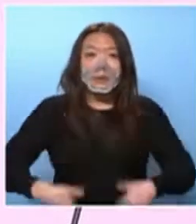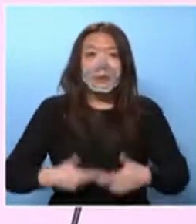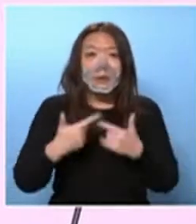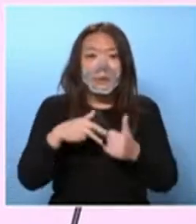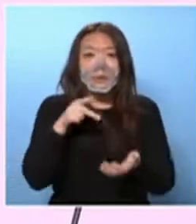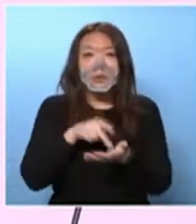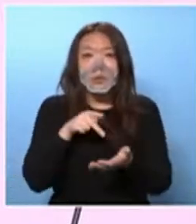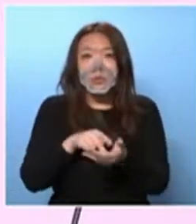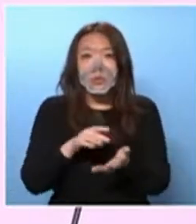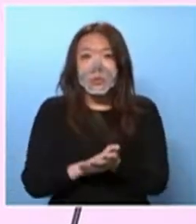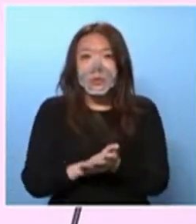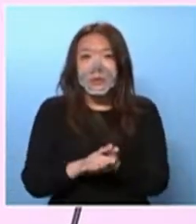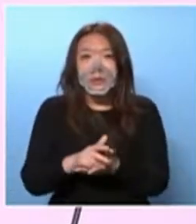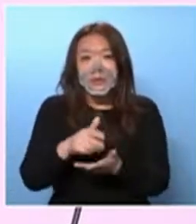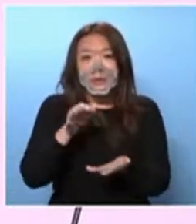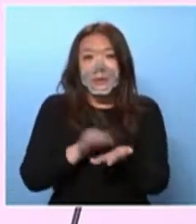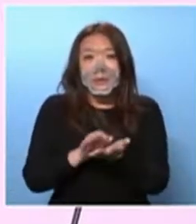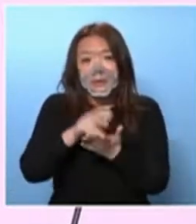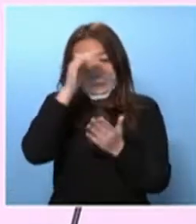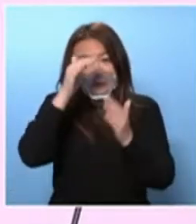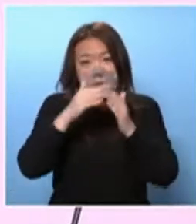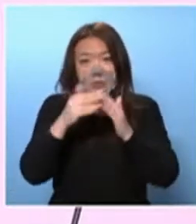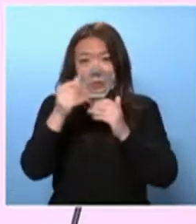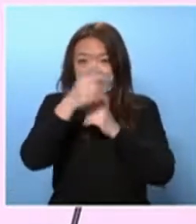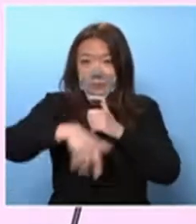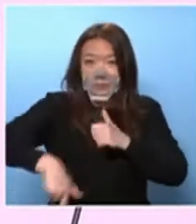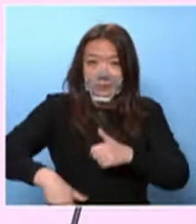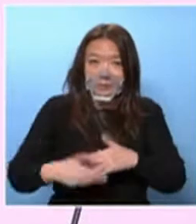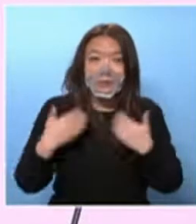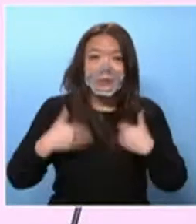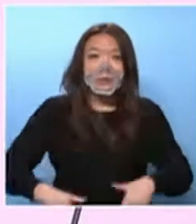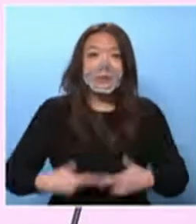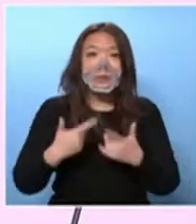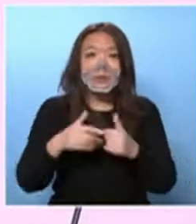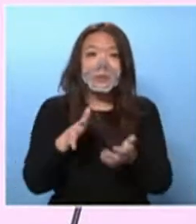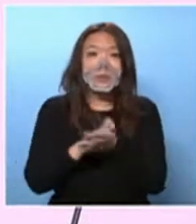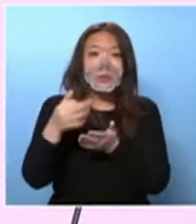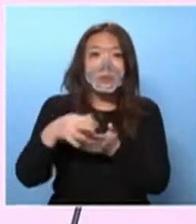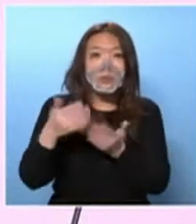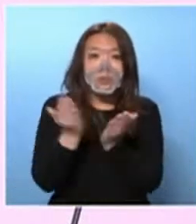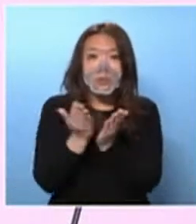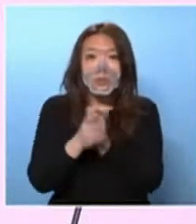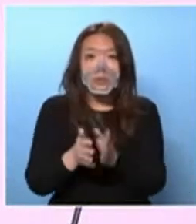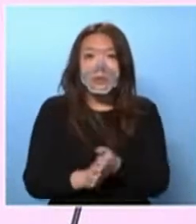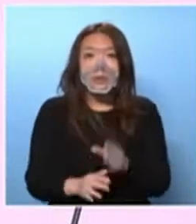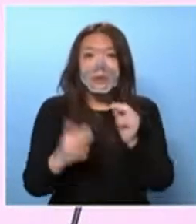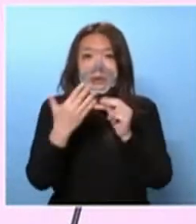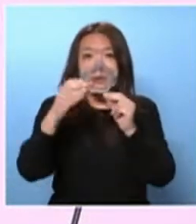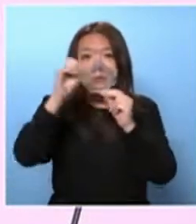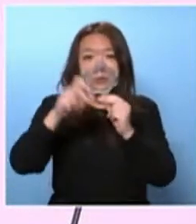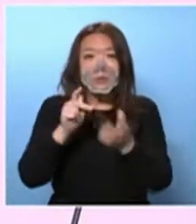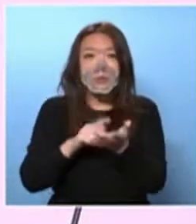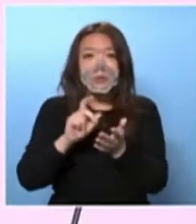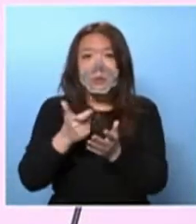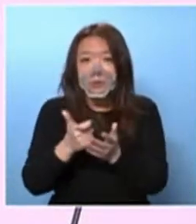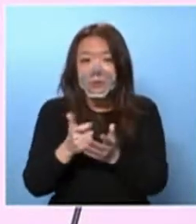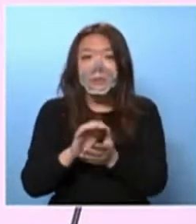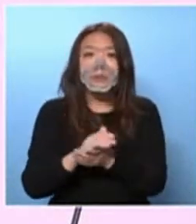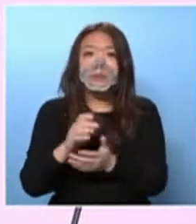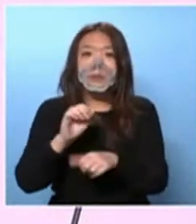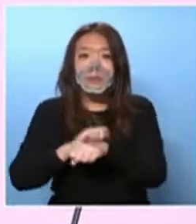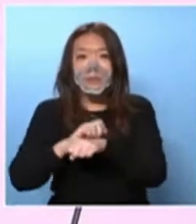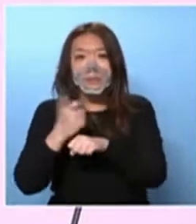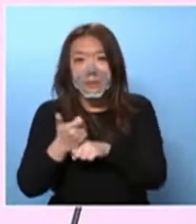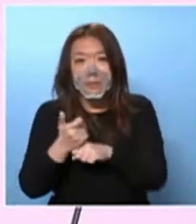the 75% rental or fee concession currently applicable to eligible tenants of government premises and eligible